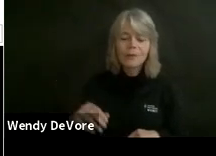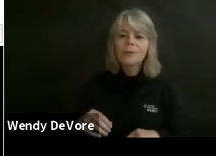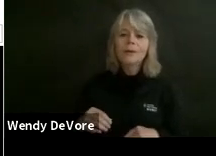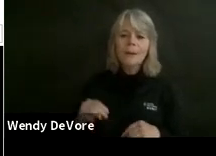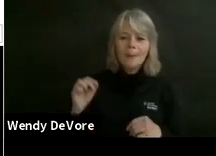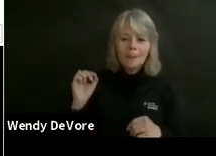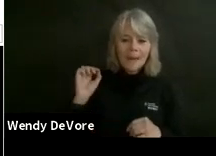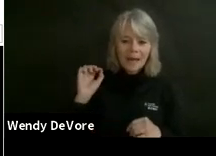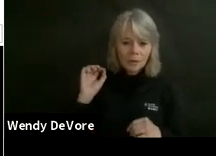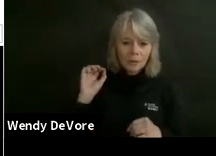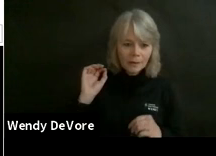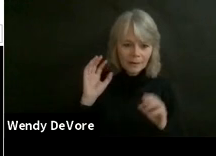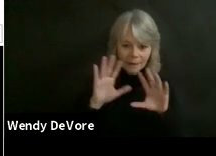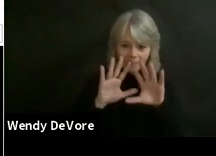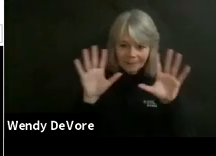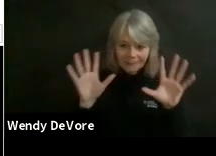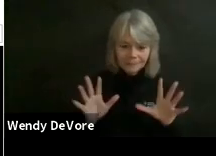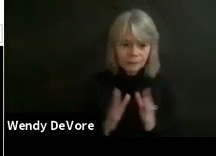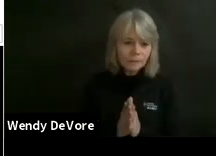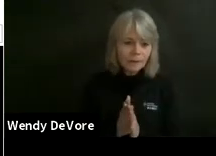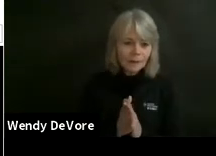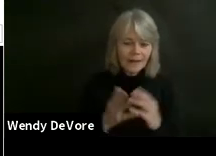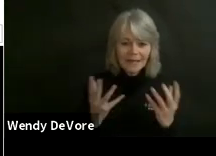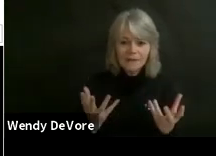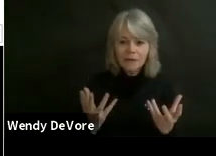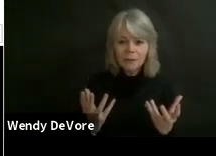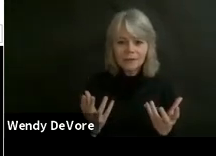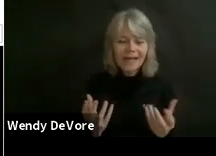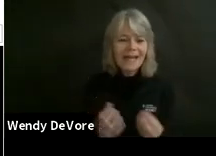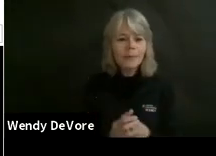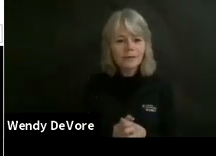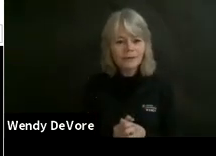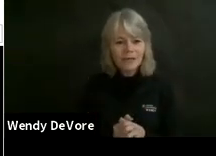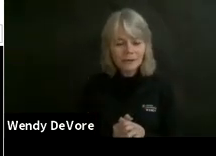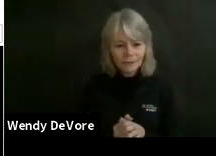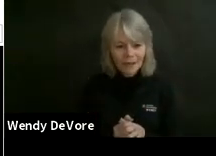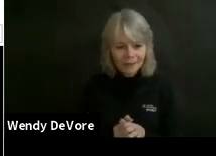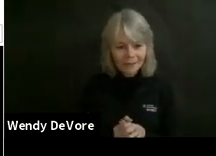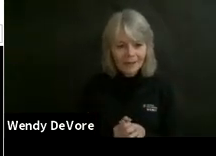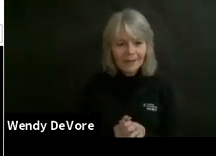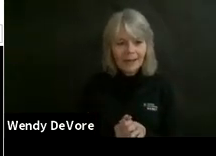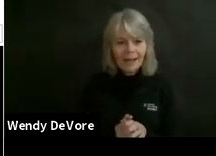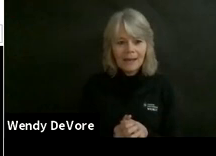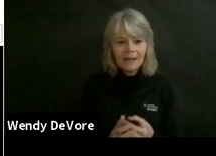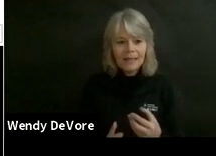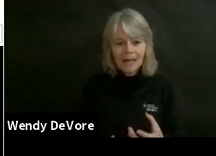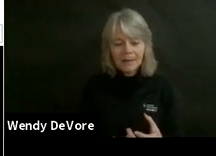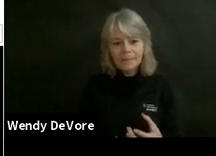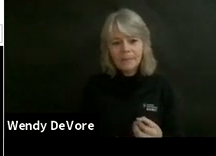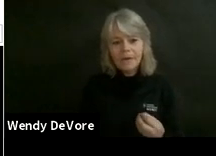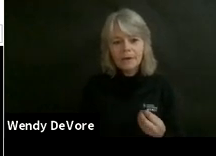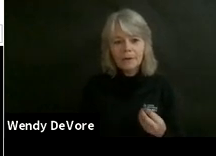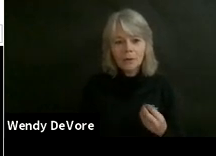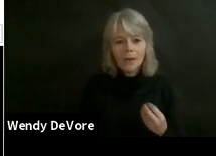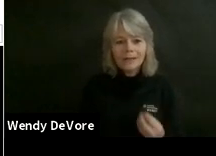coming through, that individual is not able to see your face. And again,